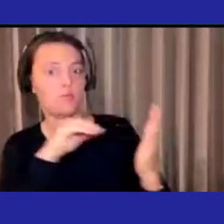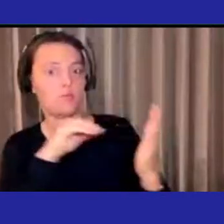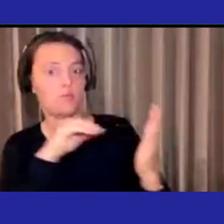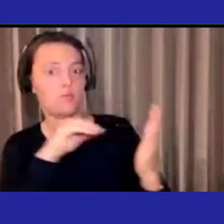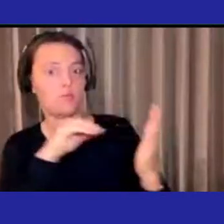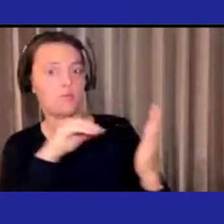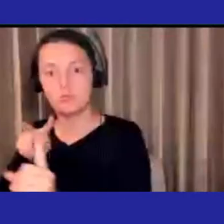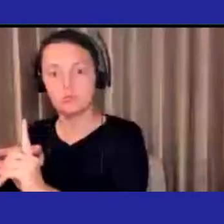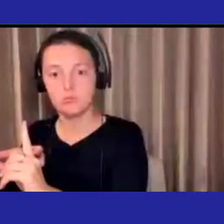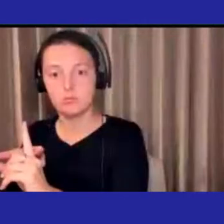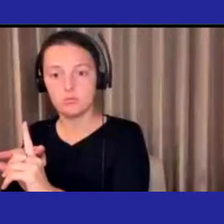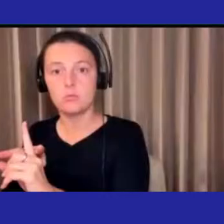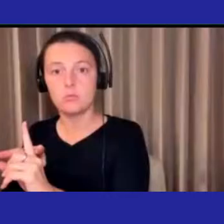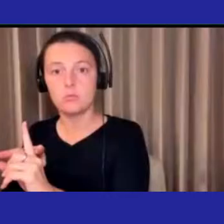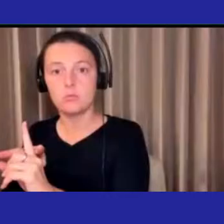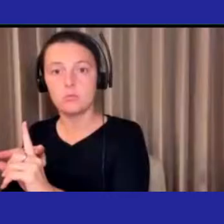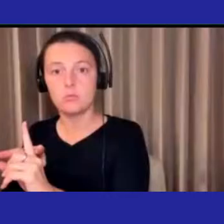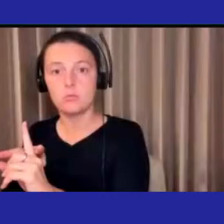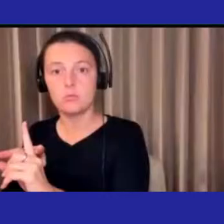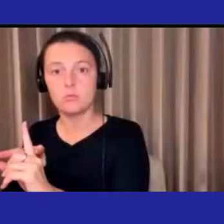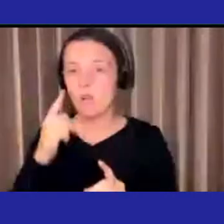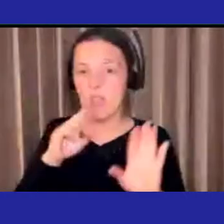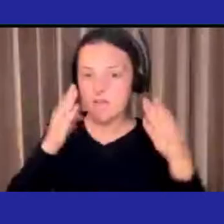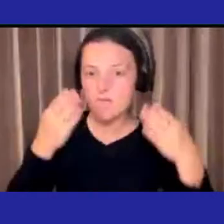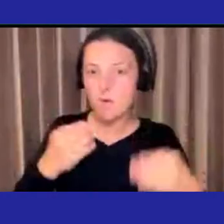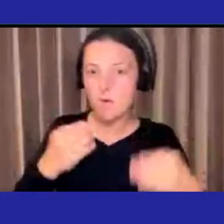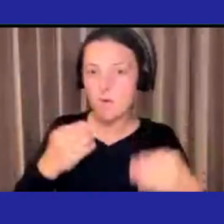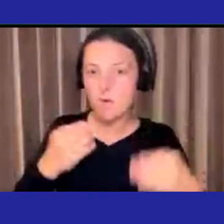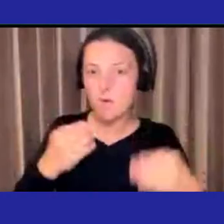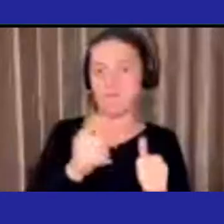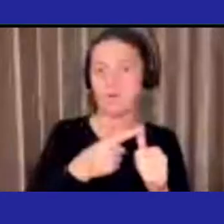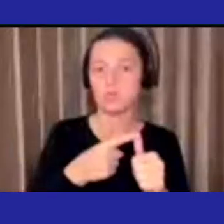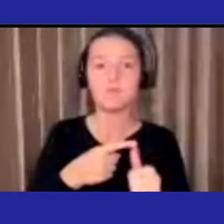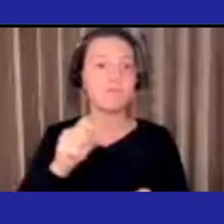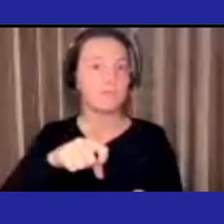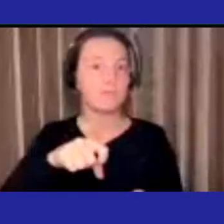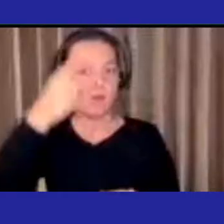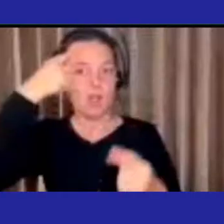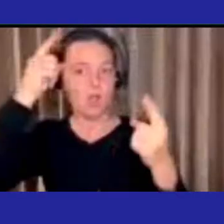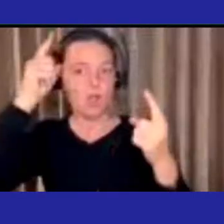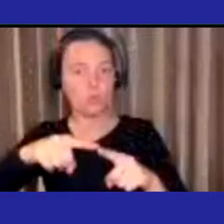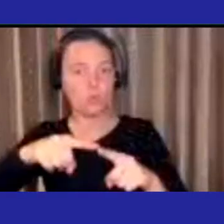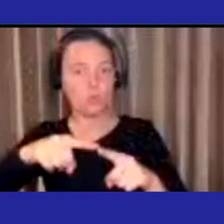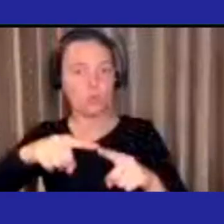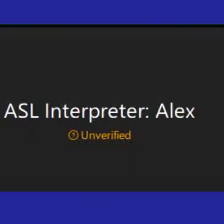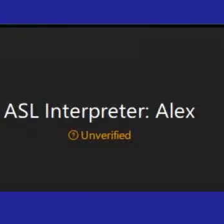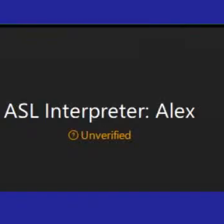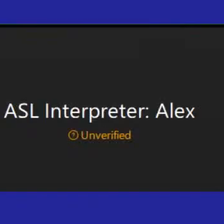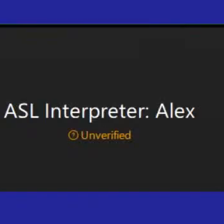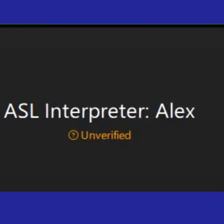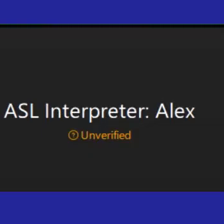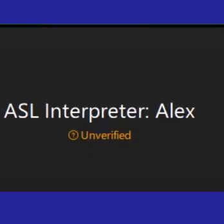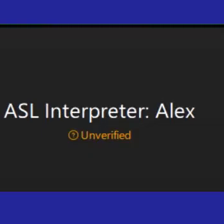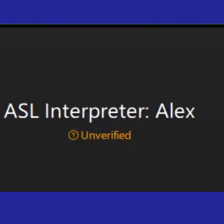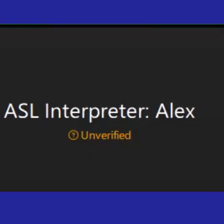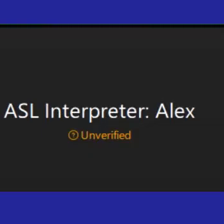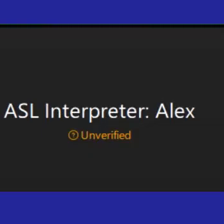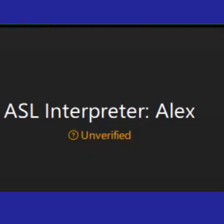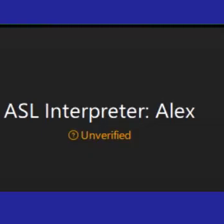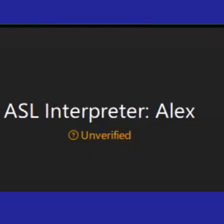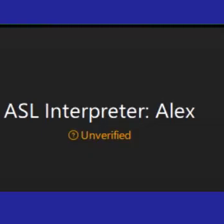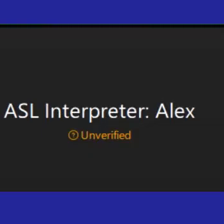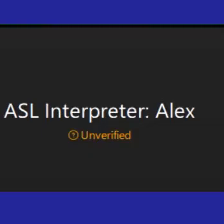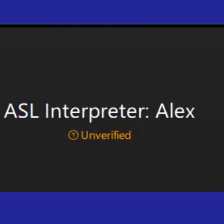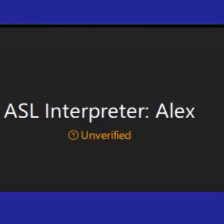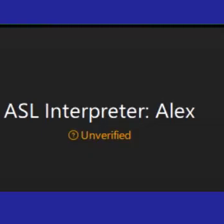that first. And that would be really good. I totally agree with Vanessa. One borough and one organ. Yeah. Right. Right. Exactly. Right. exactly.